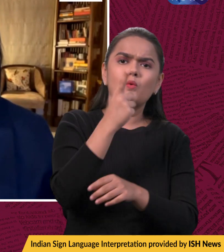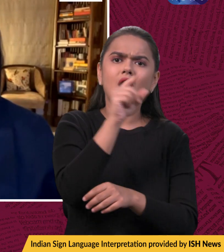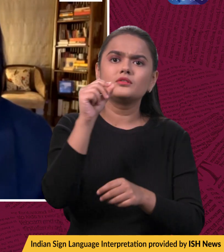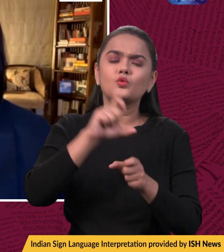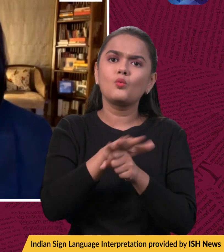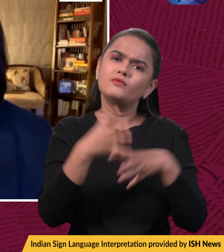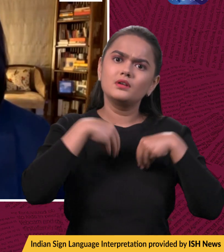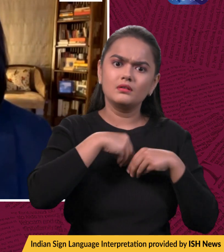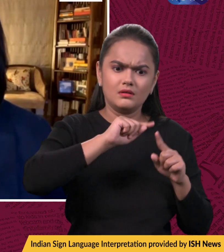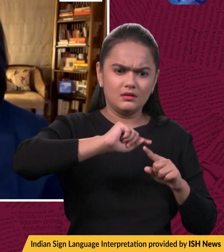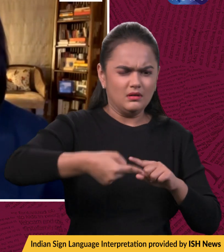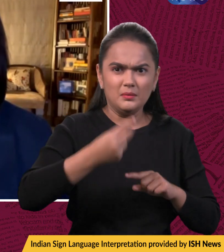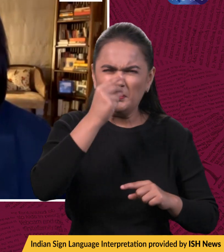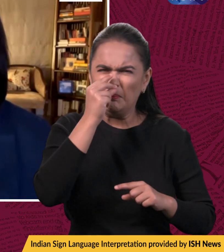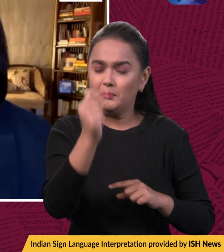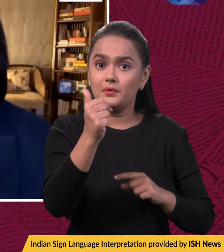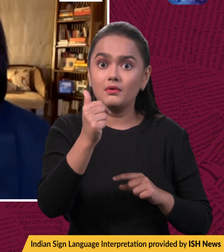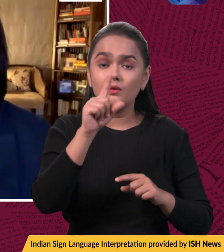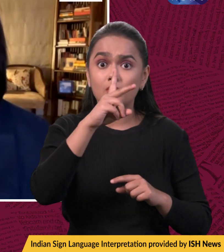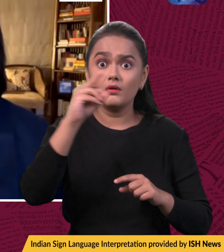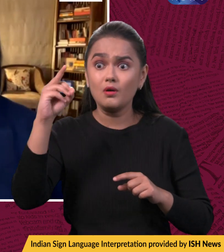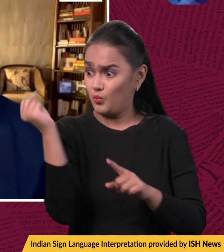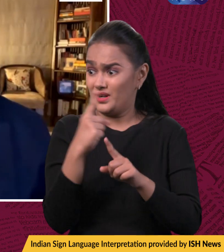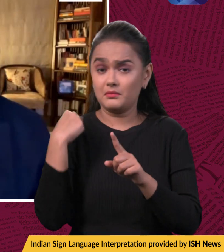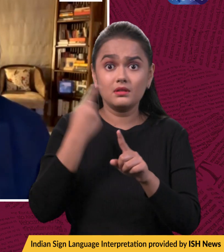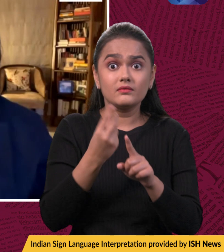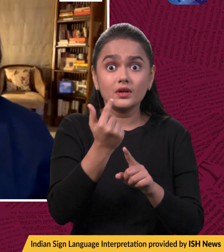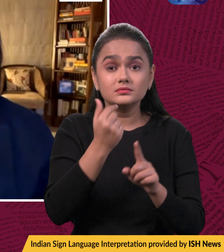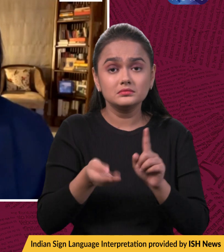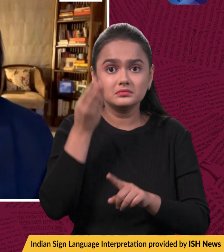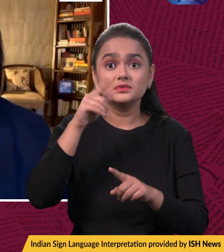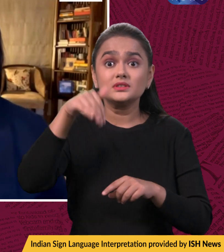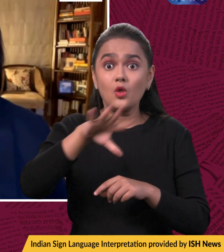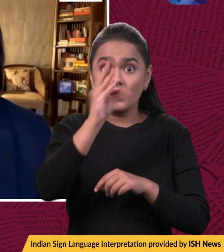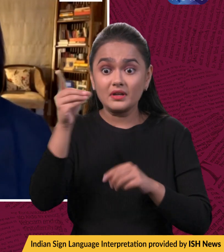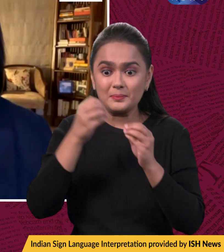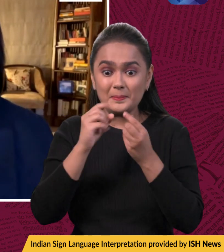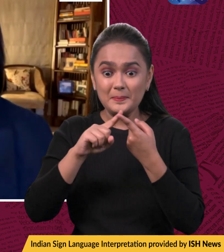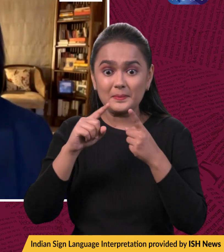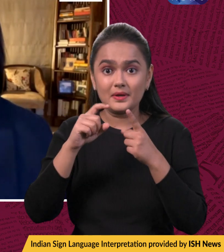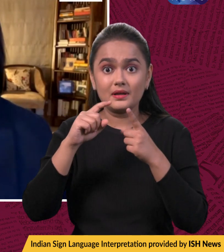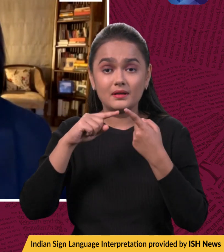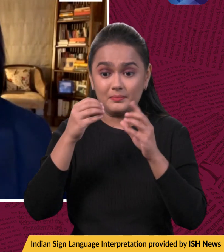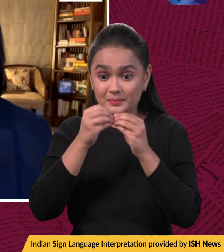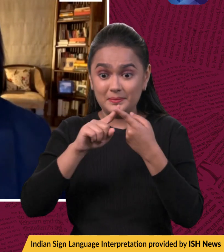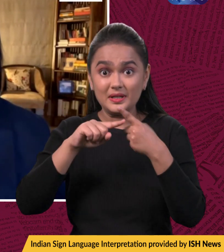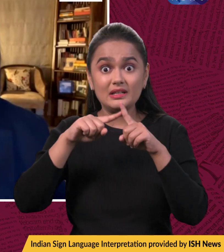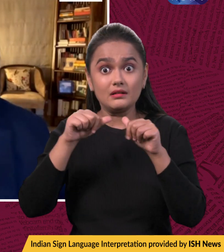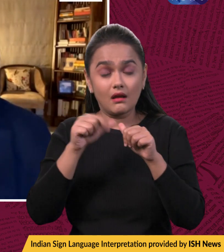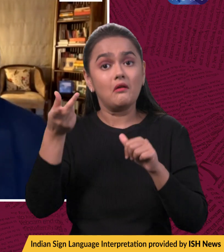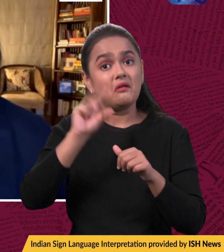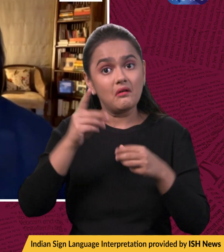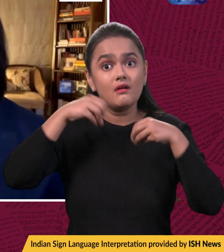compared to the 100 cases it was reporting per day last month. Remember, South Africa had also detected the beta variant last